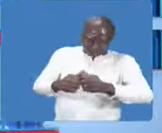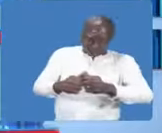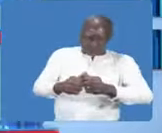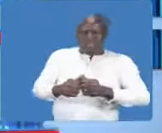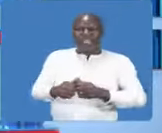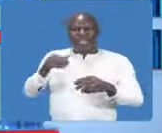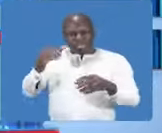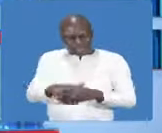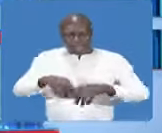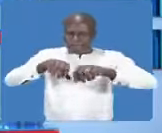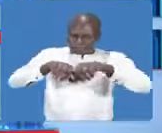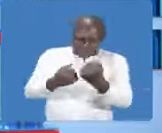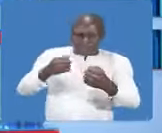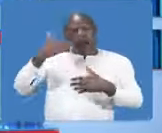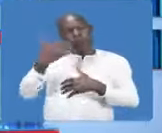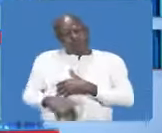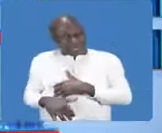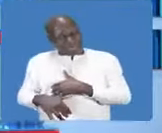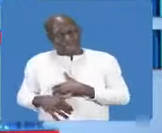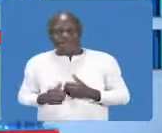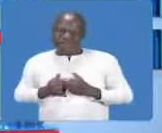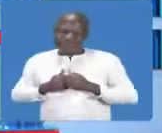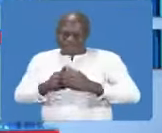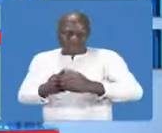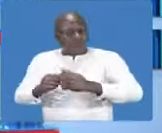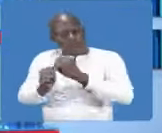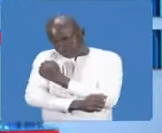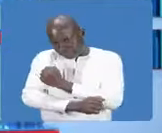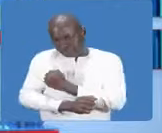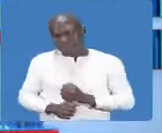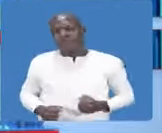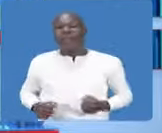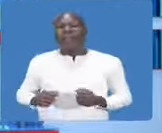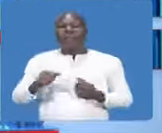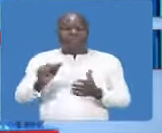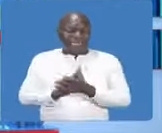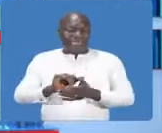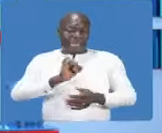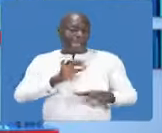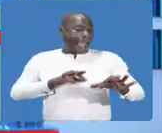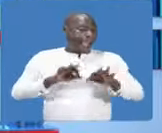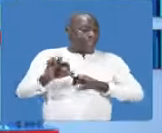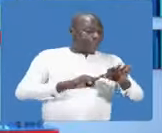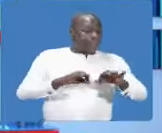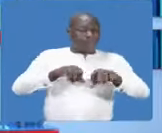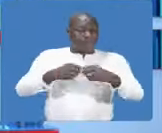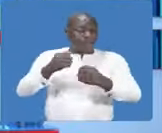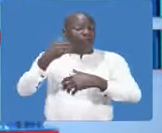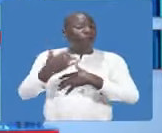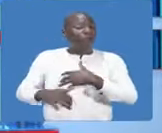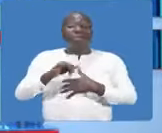obeka in the breaking of bread. Pan obubuo. Na bechire wo mu se, eye Awurade